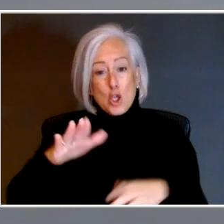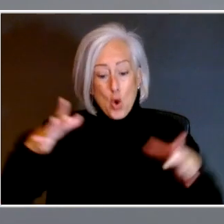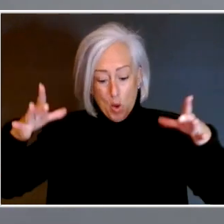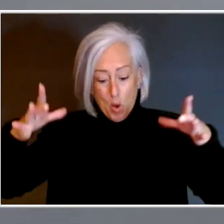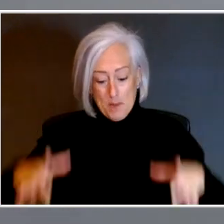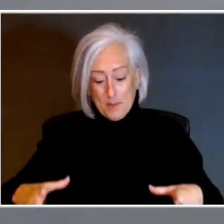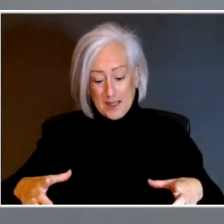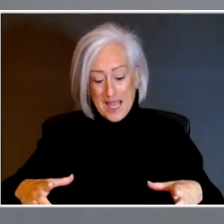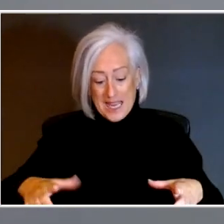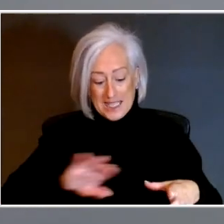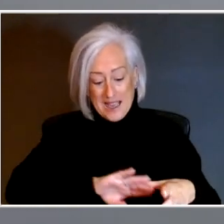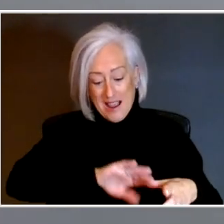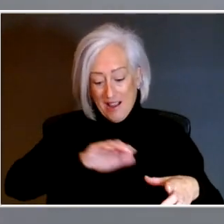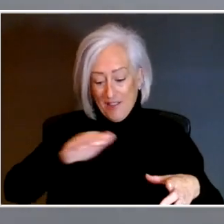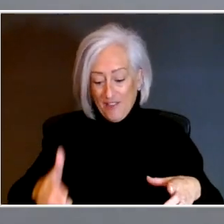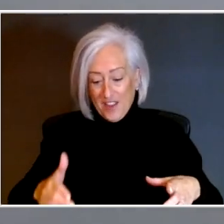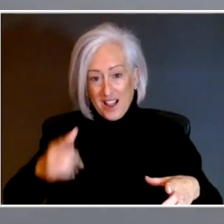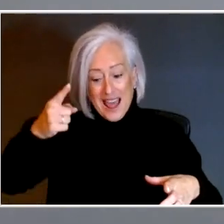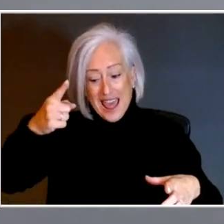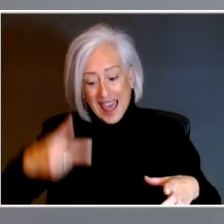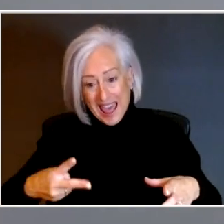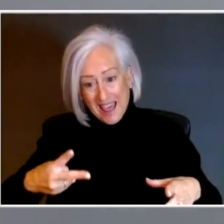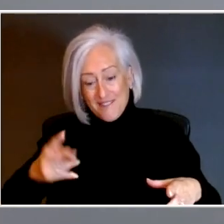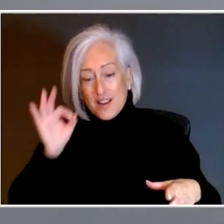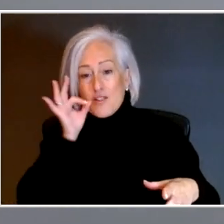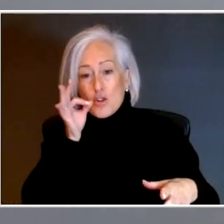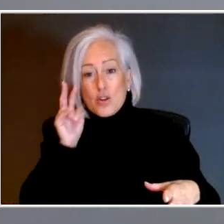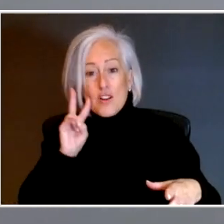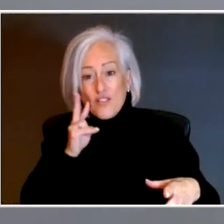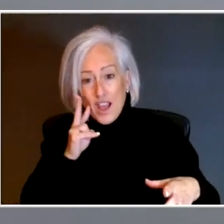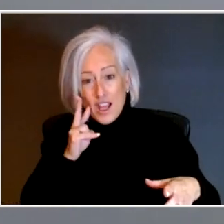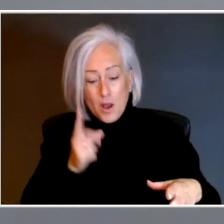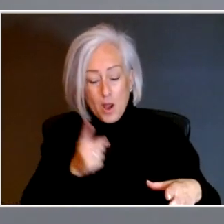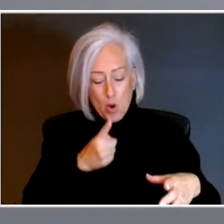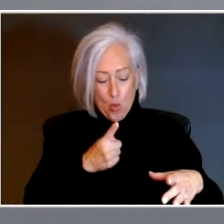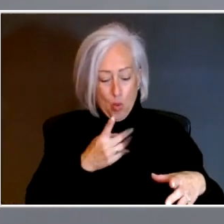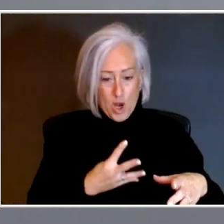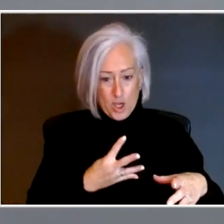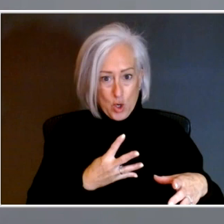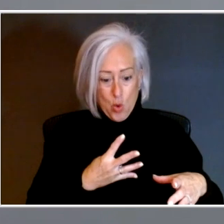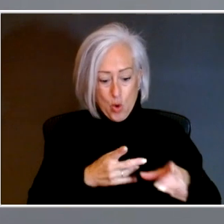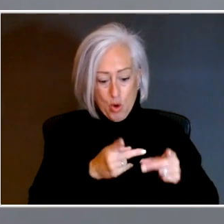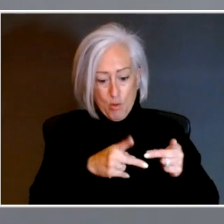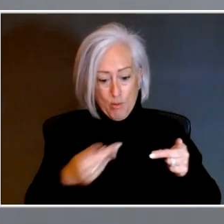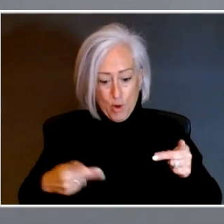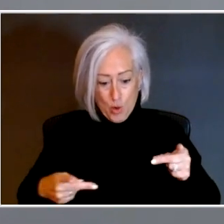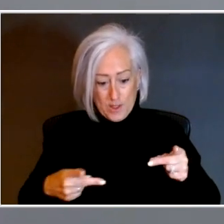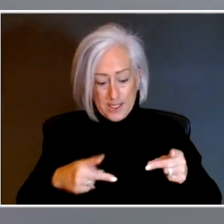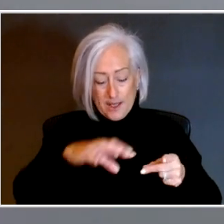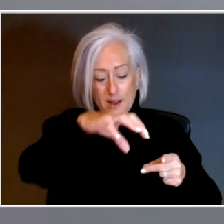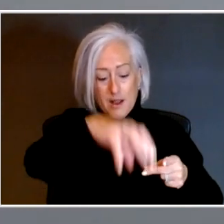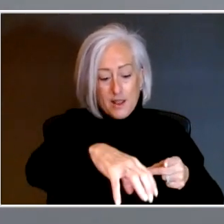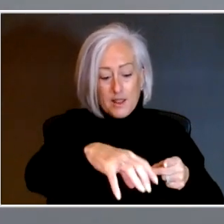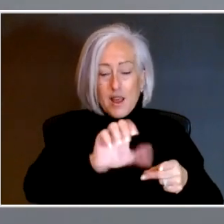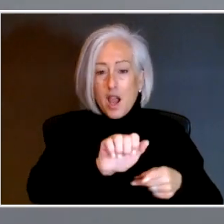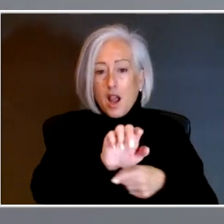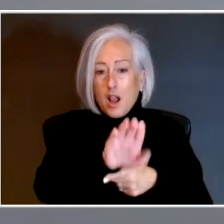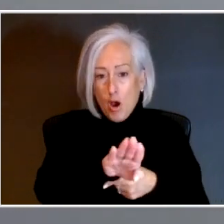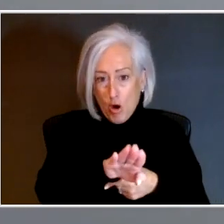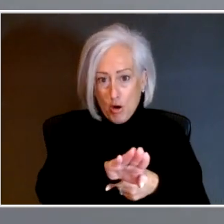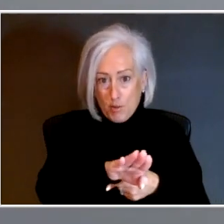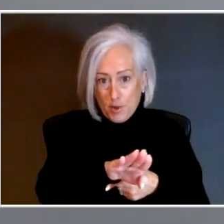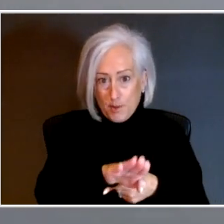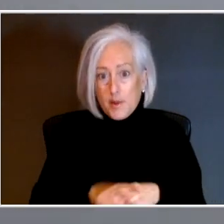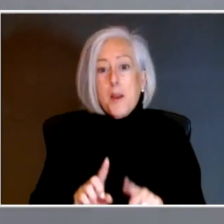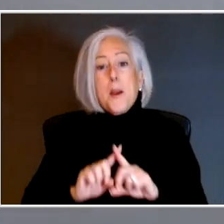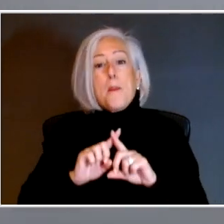mealtime with half of it fruits and vegetables, a quarter of it with protein, and then the last quarter filled with carbohydrates.